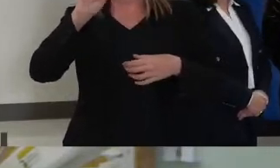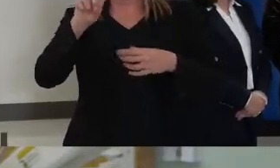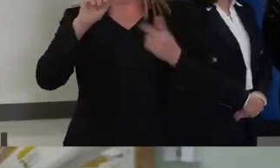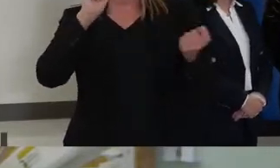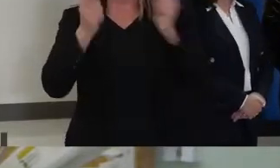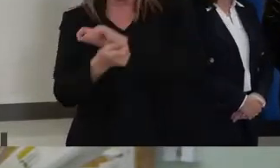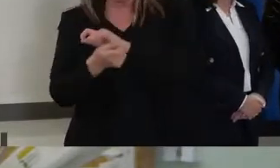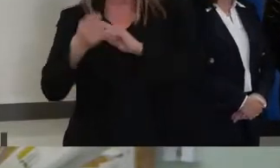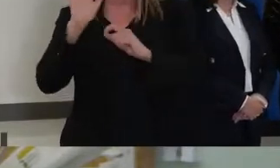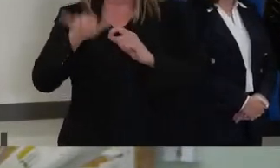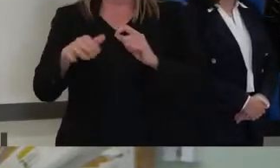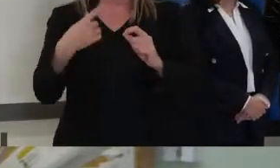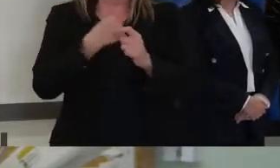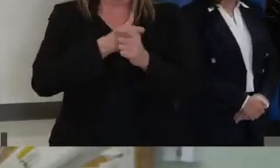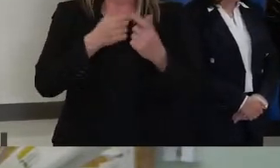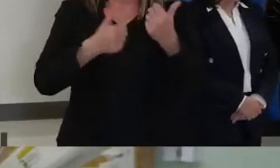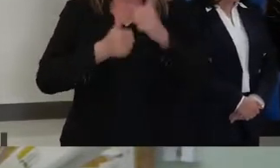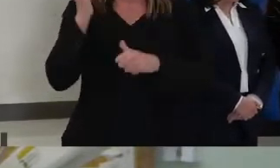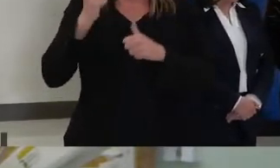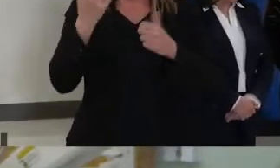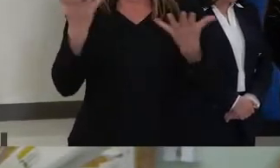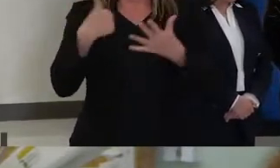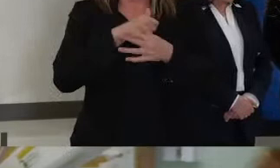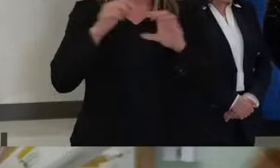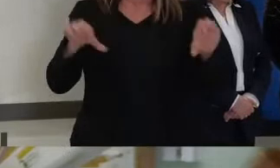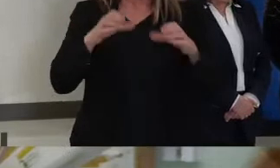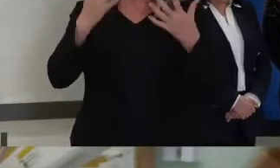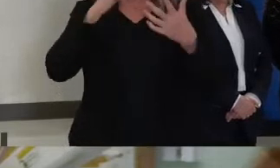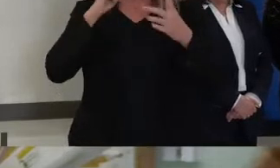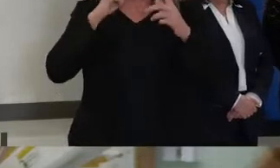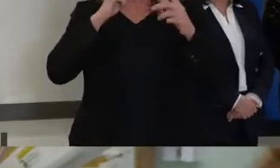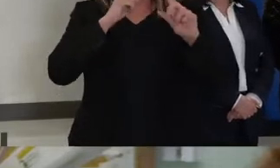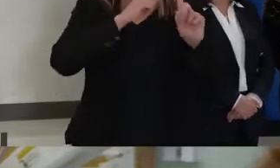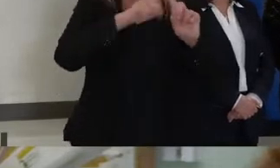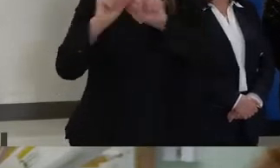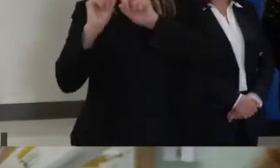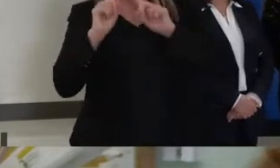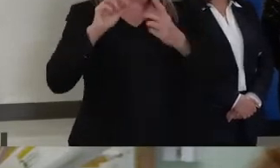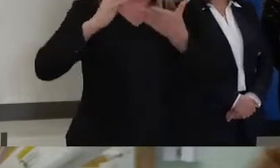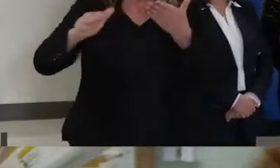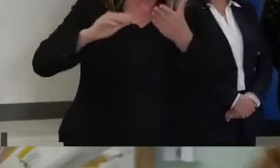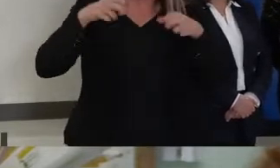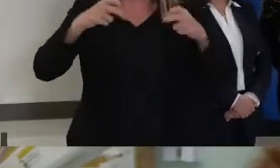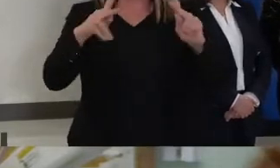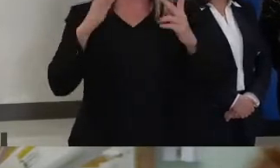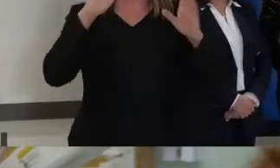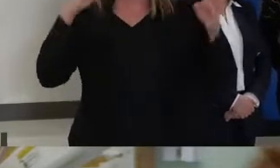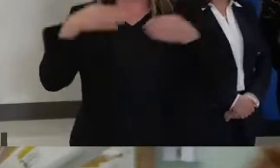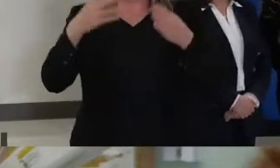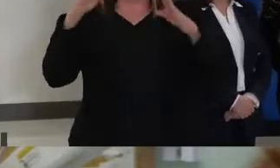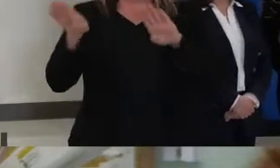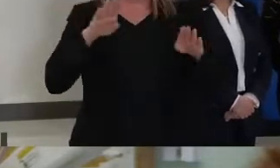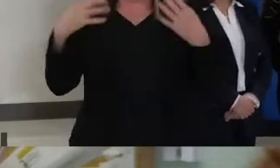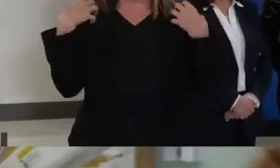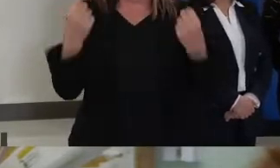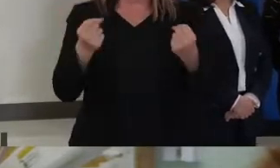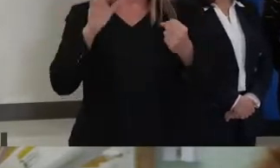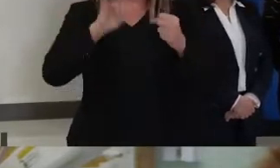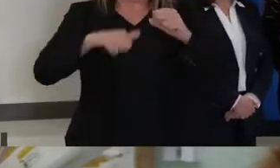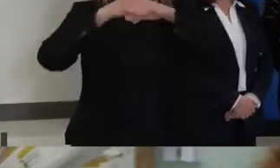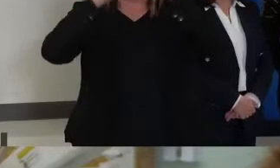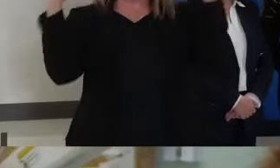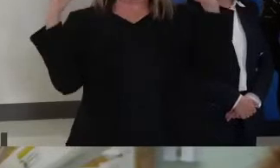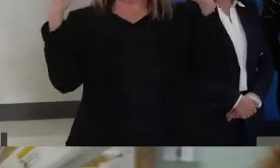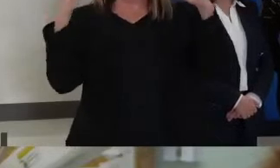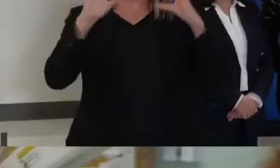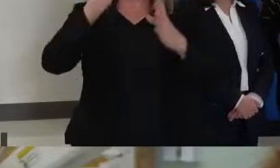with CalAIM, in large part what we're doing and pursuing with other waiver opportunities focused on behavioral health. So that is the vision,